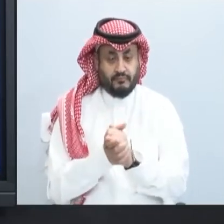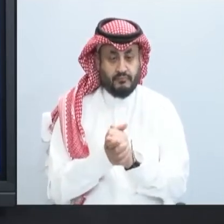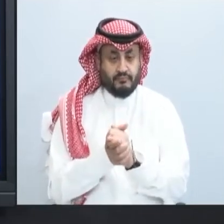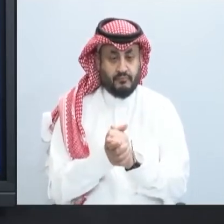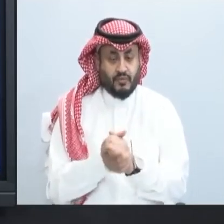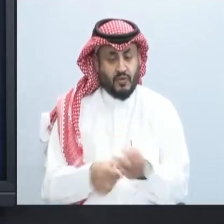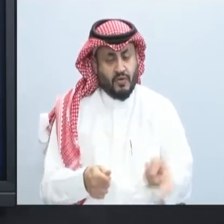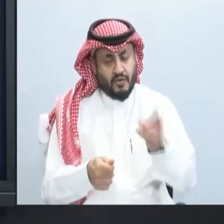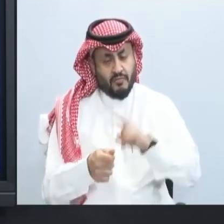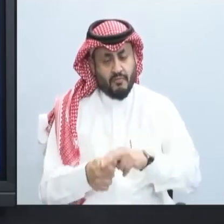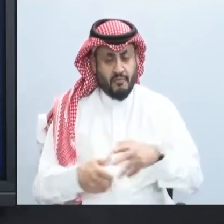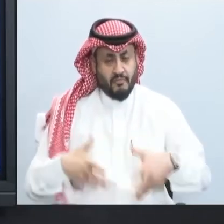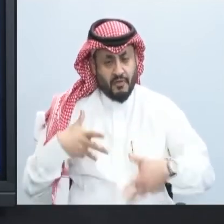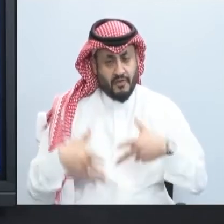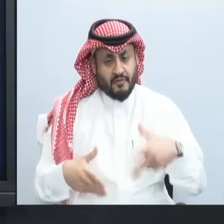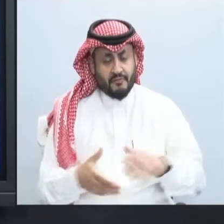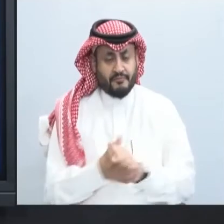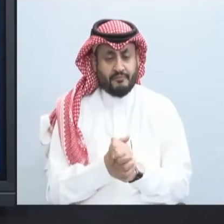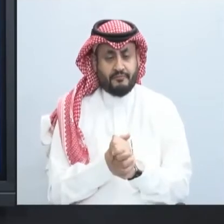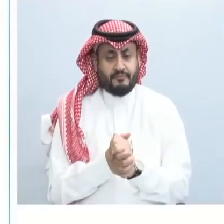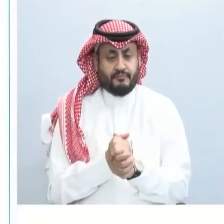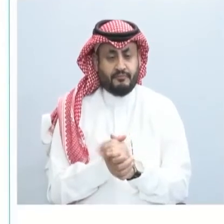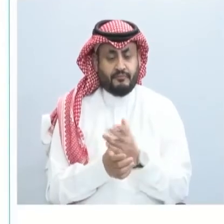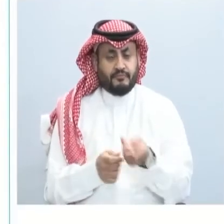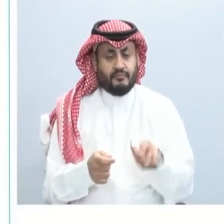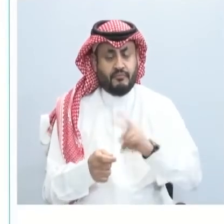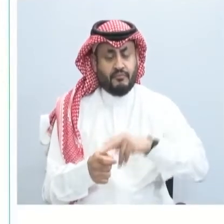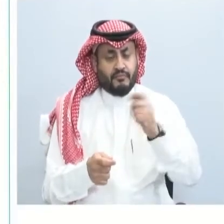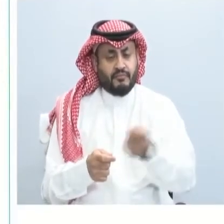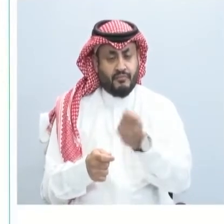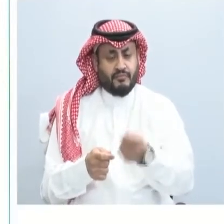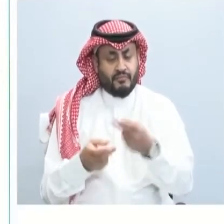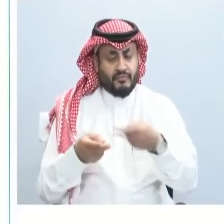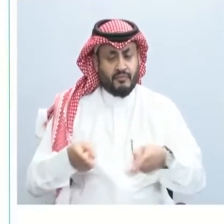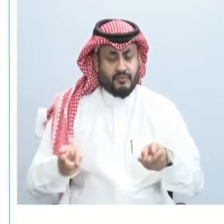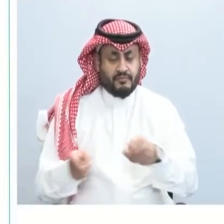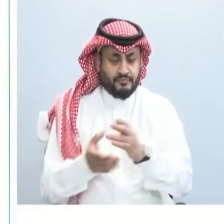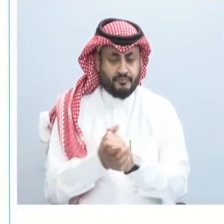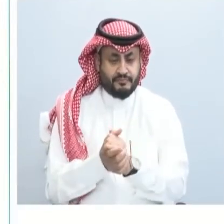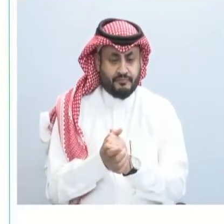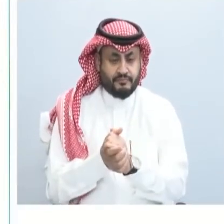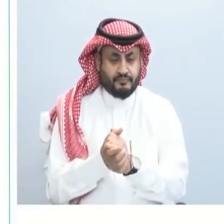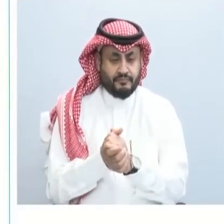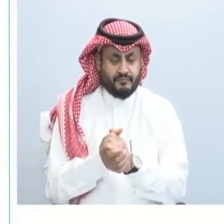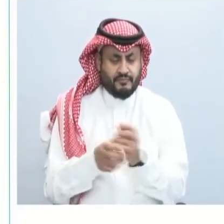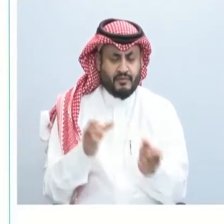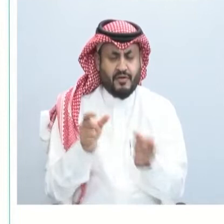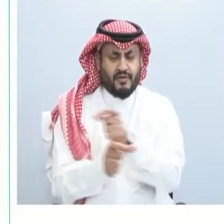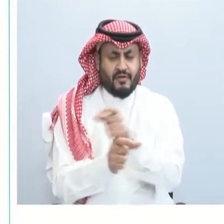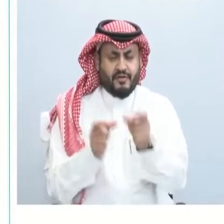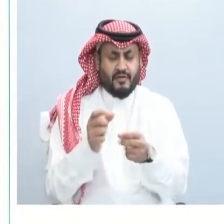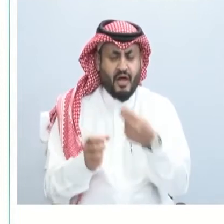to make it more interesting, we can rewrite this chant. We can rewrite it by changing the